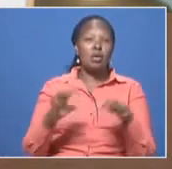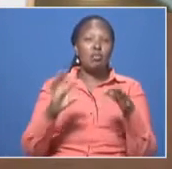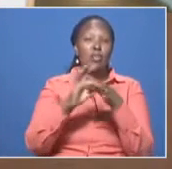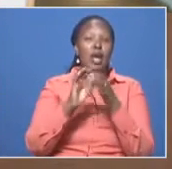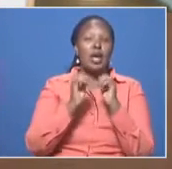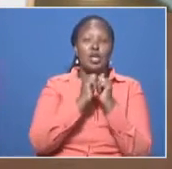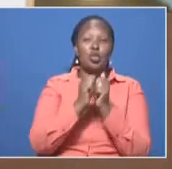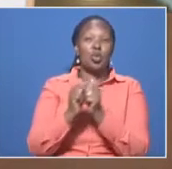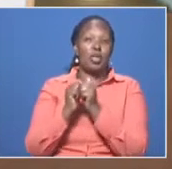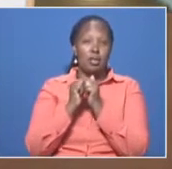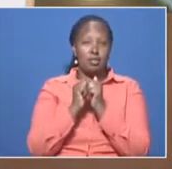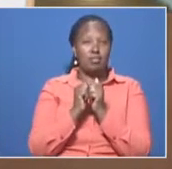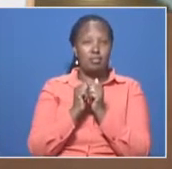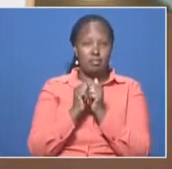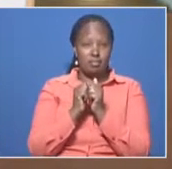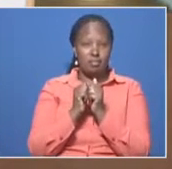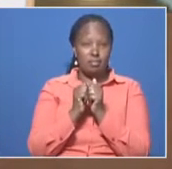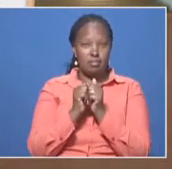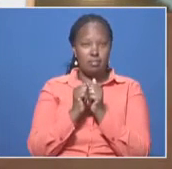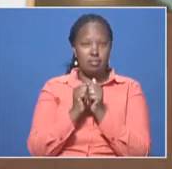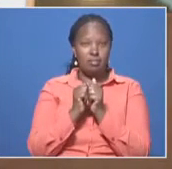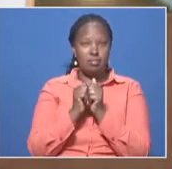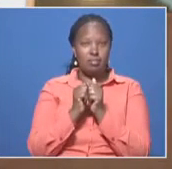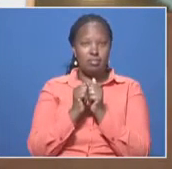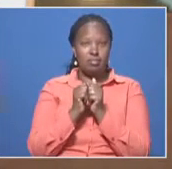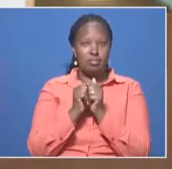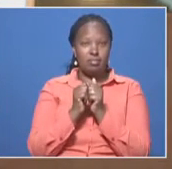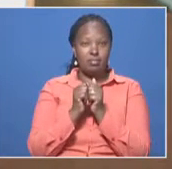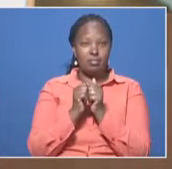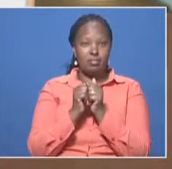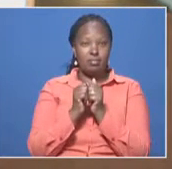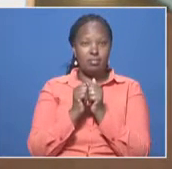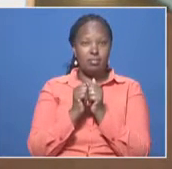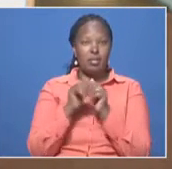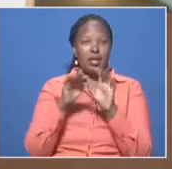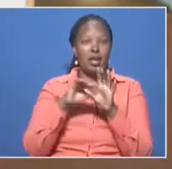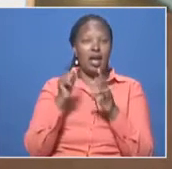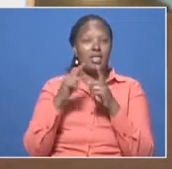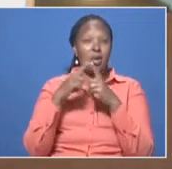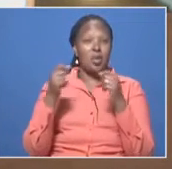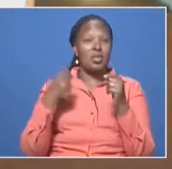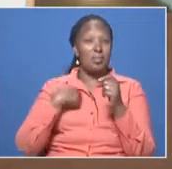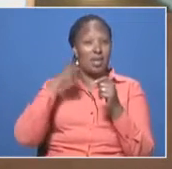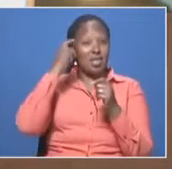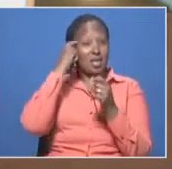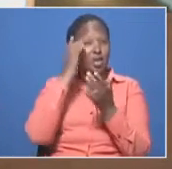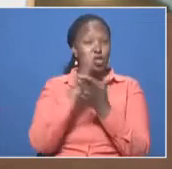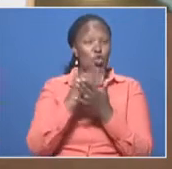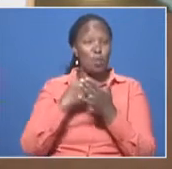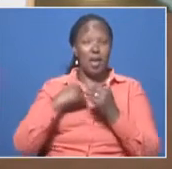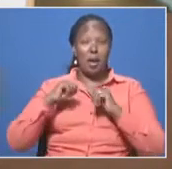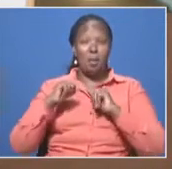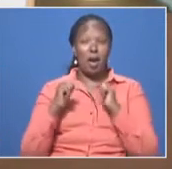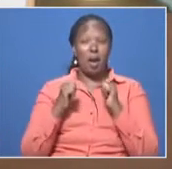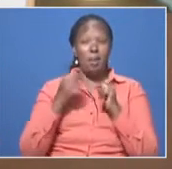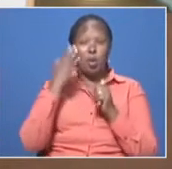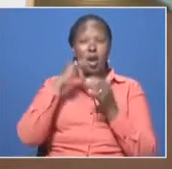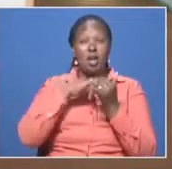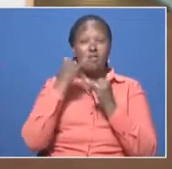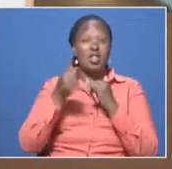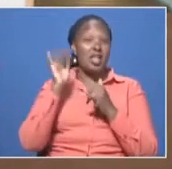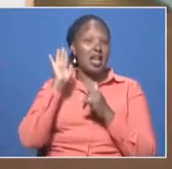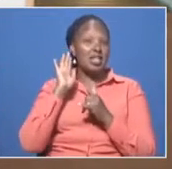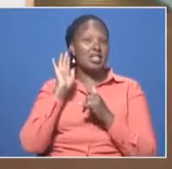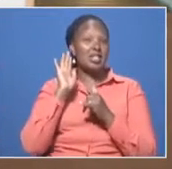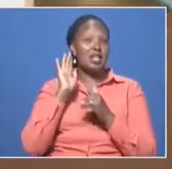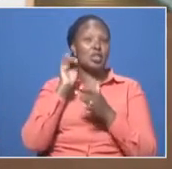together. And so in other words, I think I'm happy because finally they listened